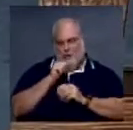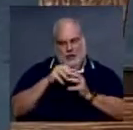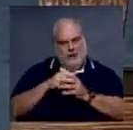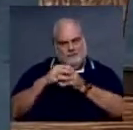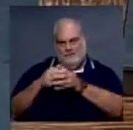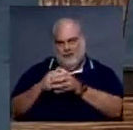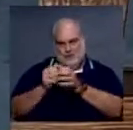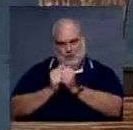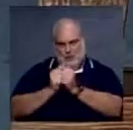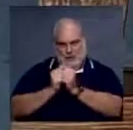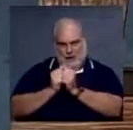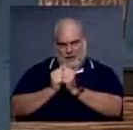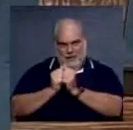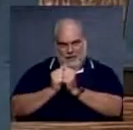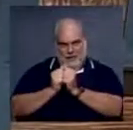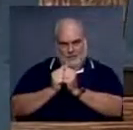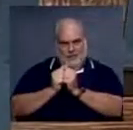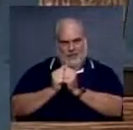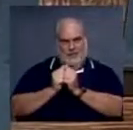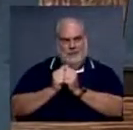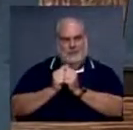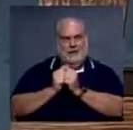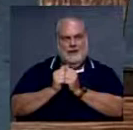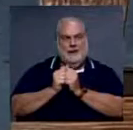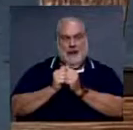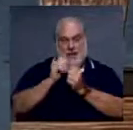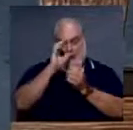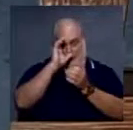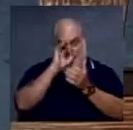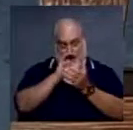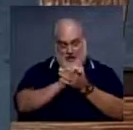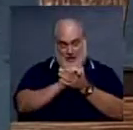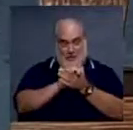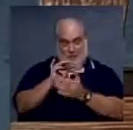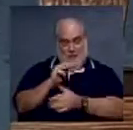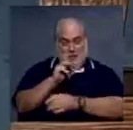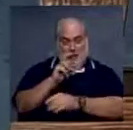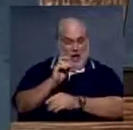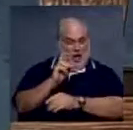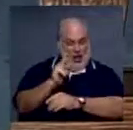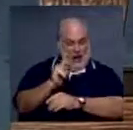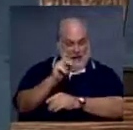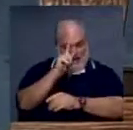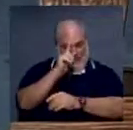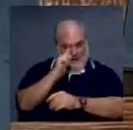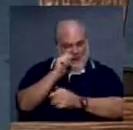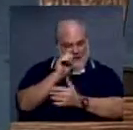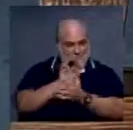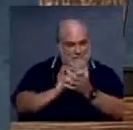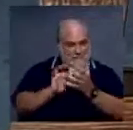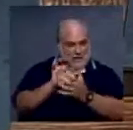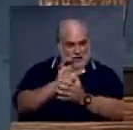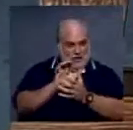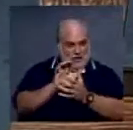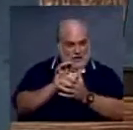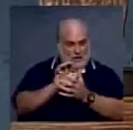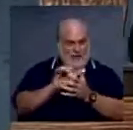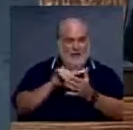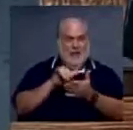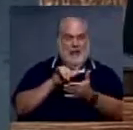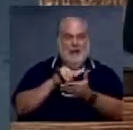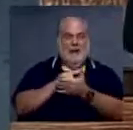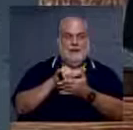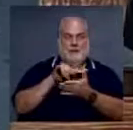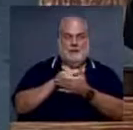Okay. So I think that maybe Mr. Clark might be a little confused. We Okay. can't have